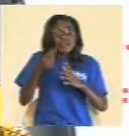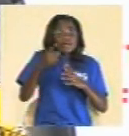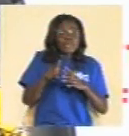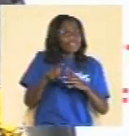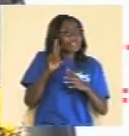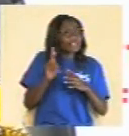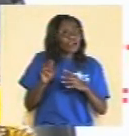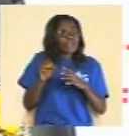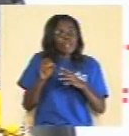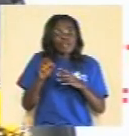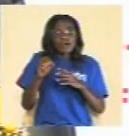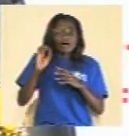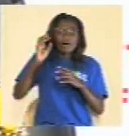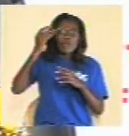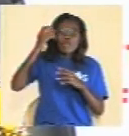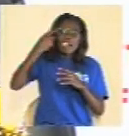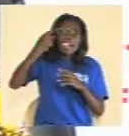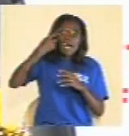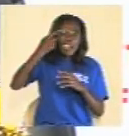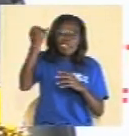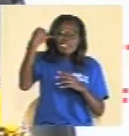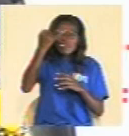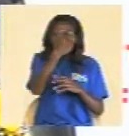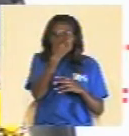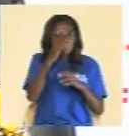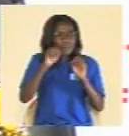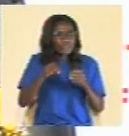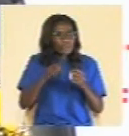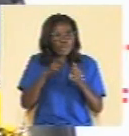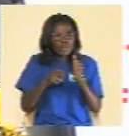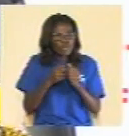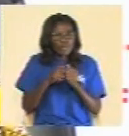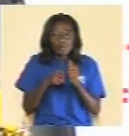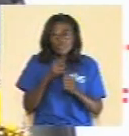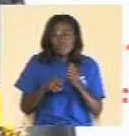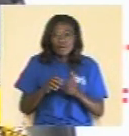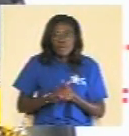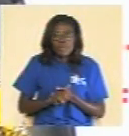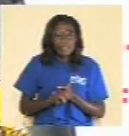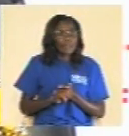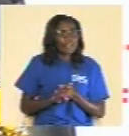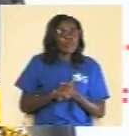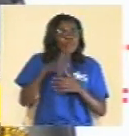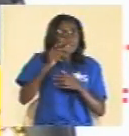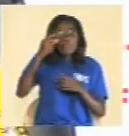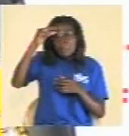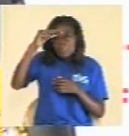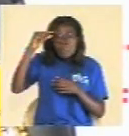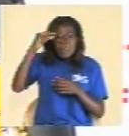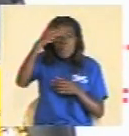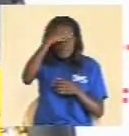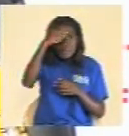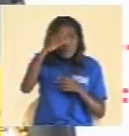also, the eyes can get affected. The muscles that help your eyelid to close, now they also